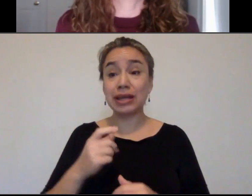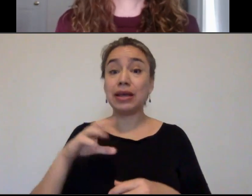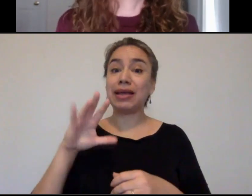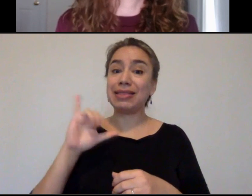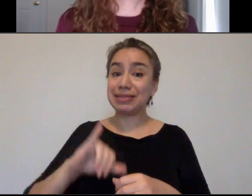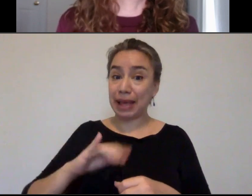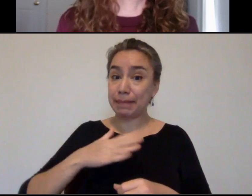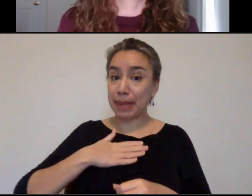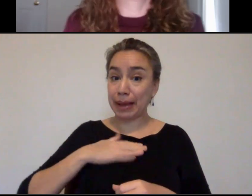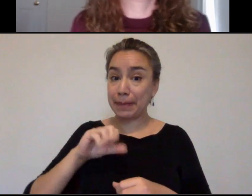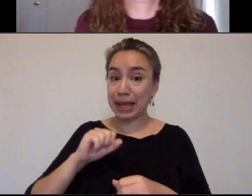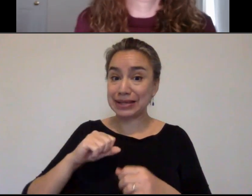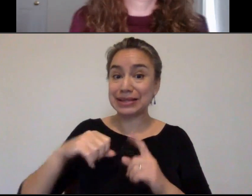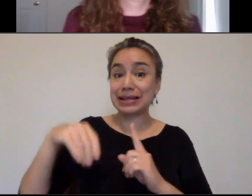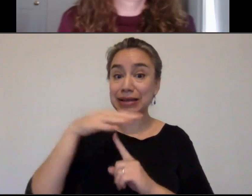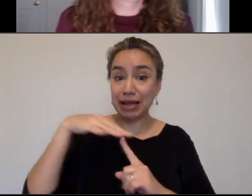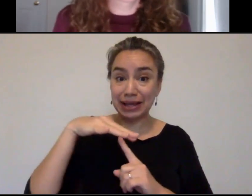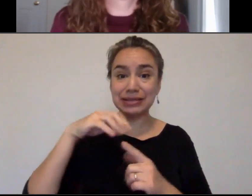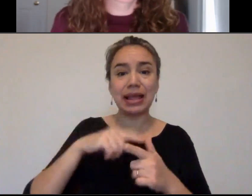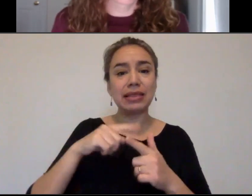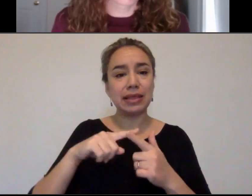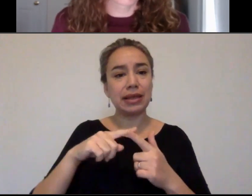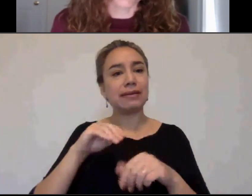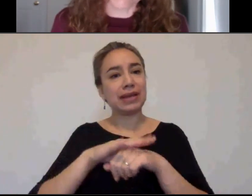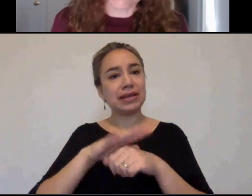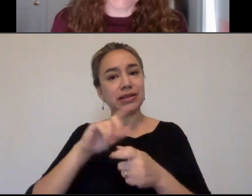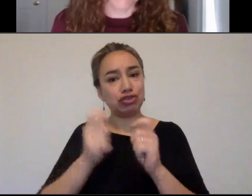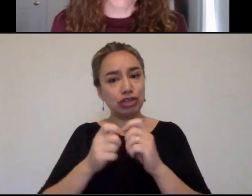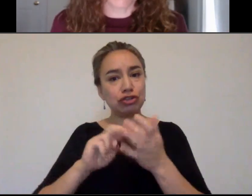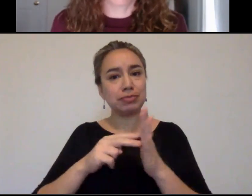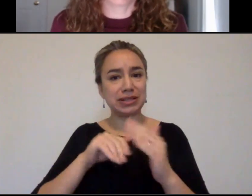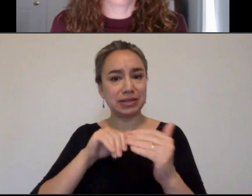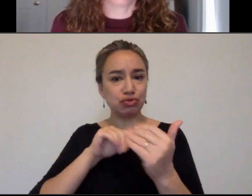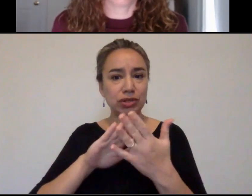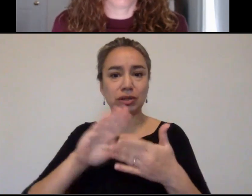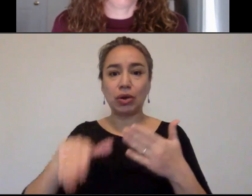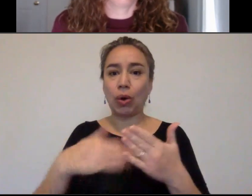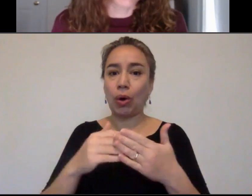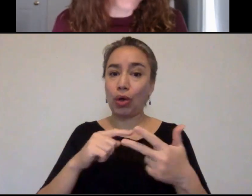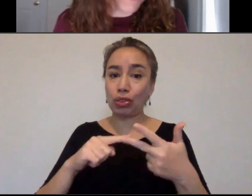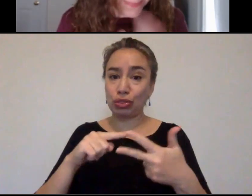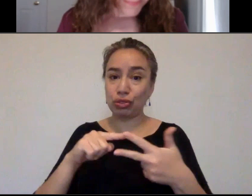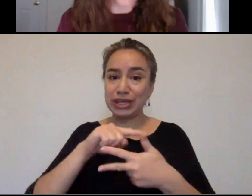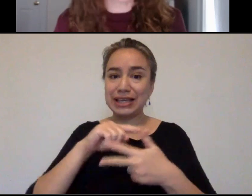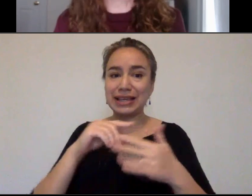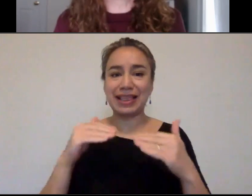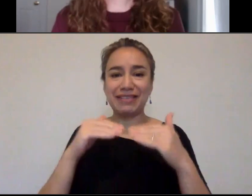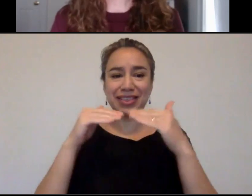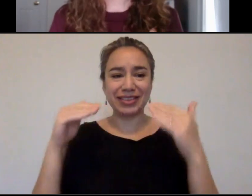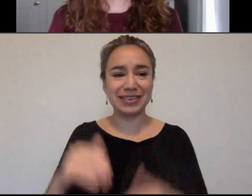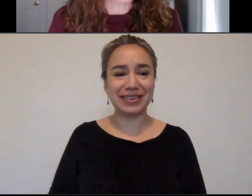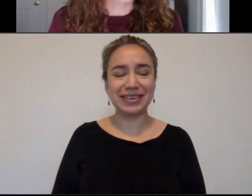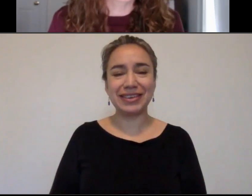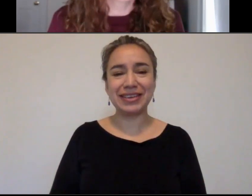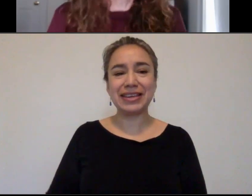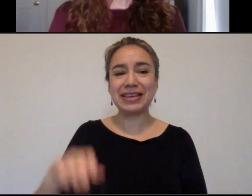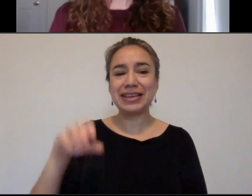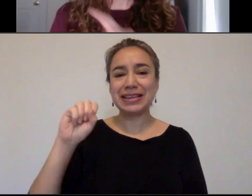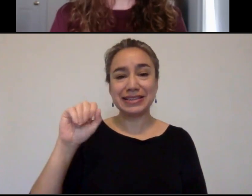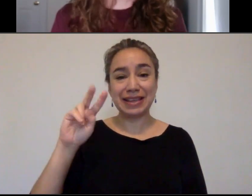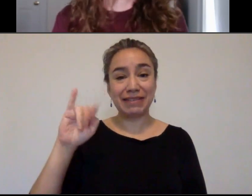to address all 3 levels. Yeah. So, wonderful thing to think about. It's Sanja. Yeah. Oh, Sanja, thank